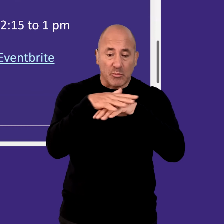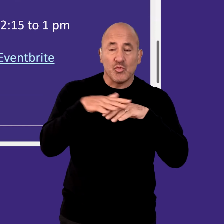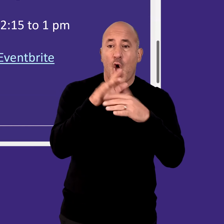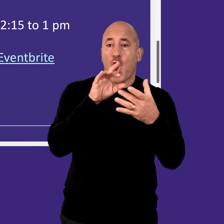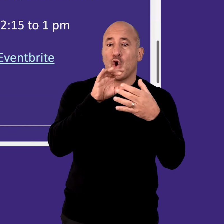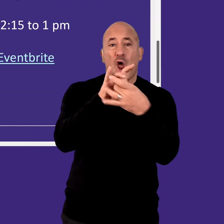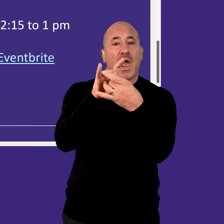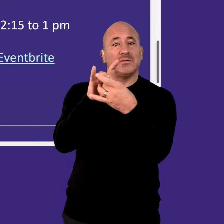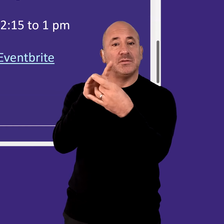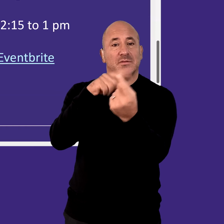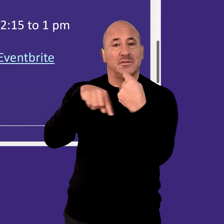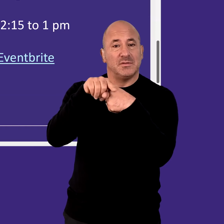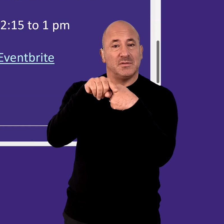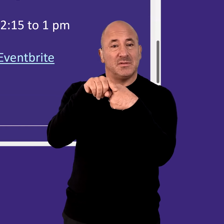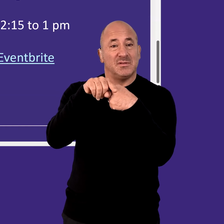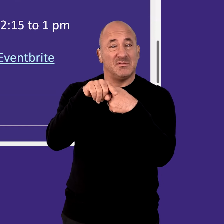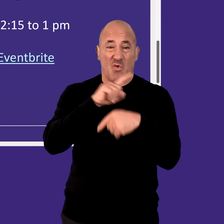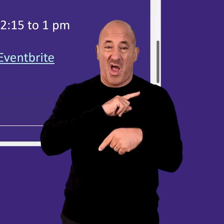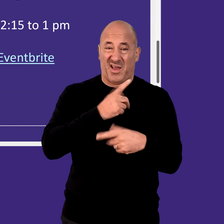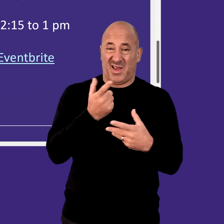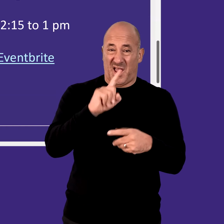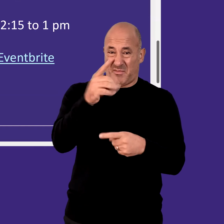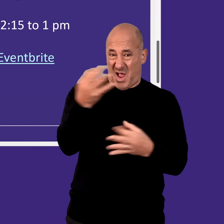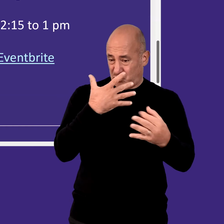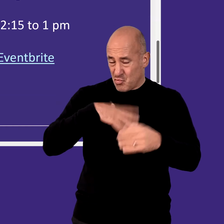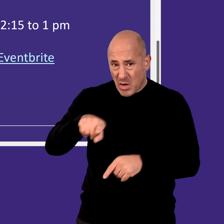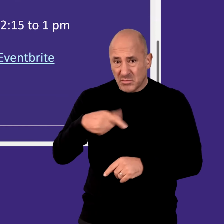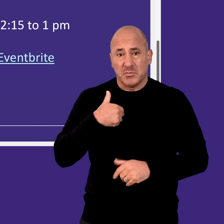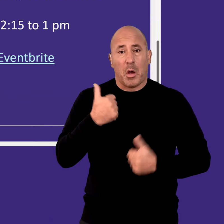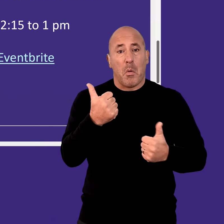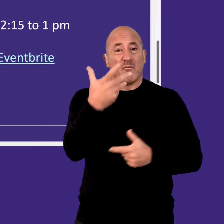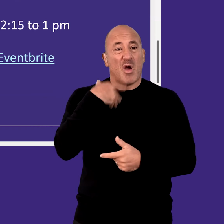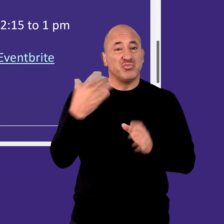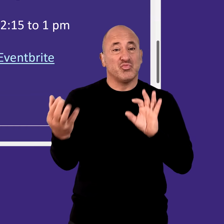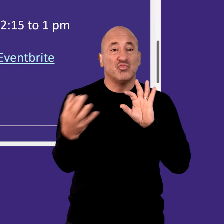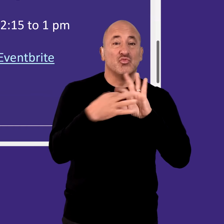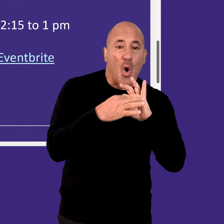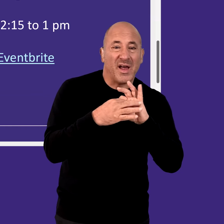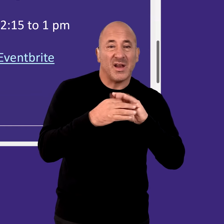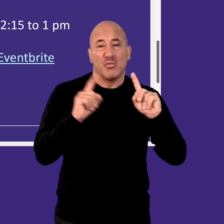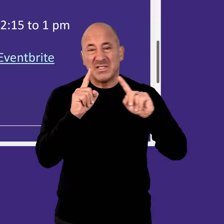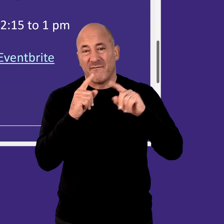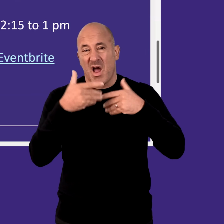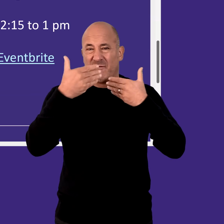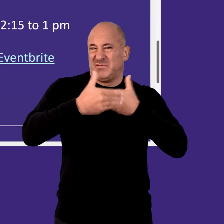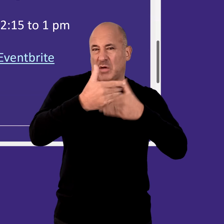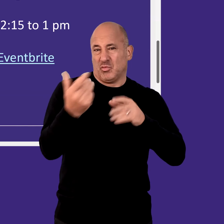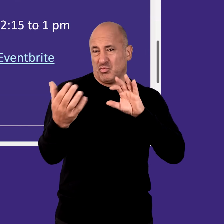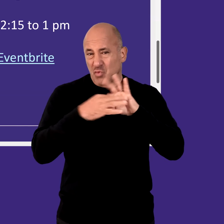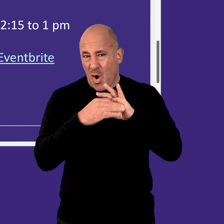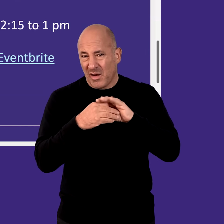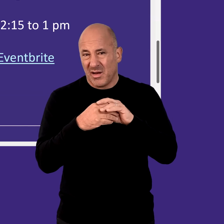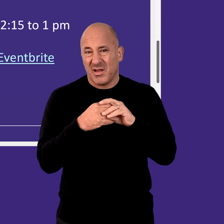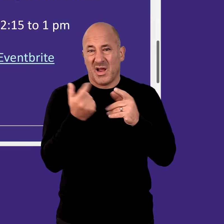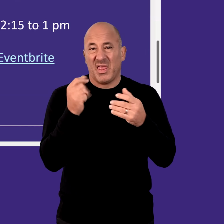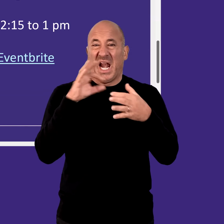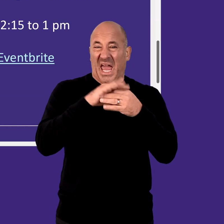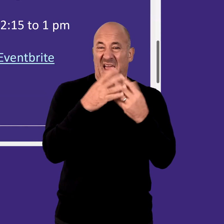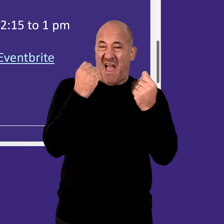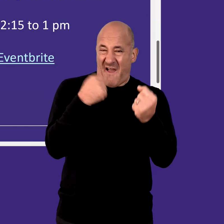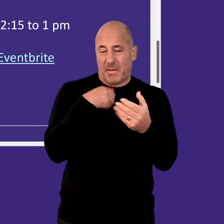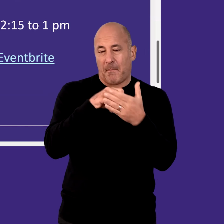really about providing people that space to network and connect, because that's what people asked for. And if you'd like to join in any of those